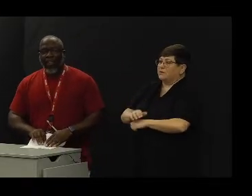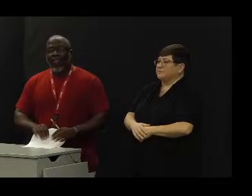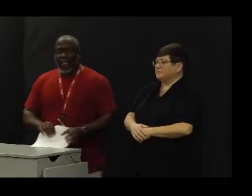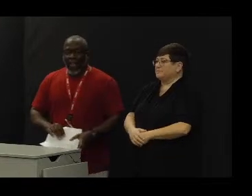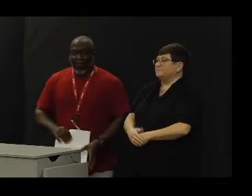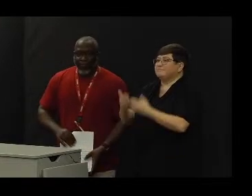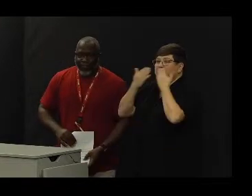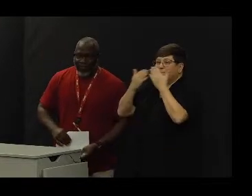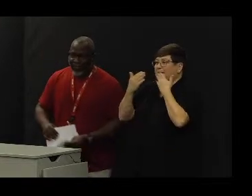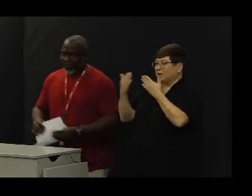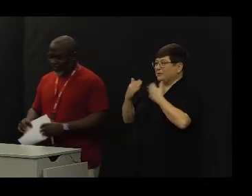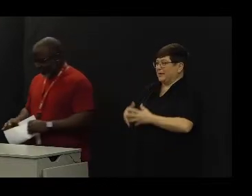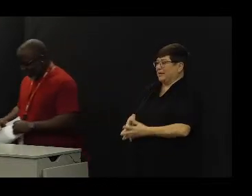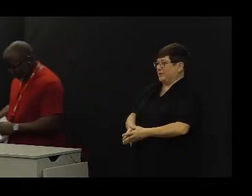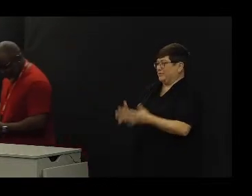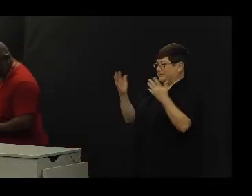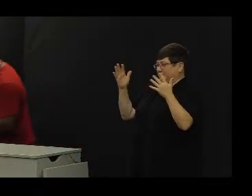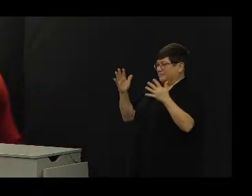Thank y'all.